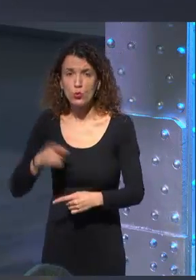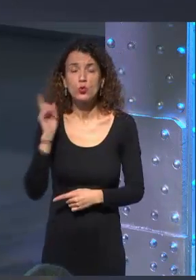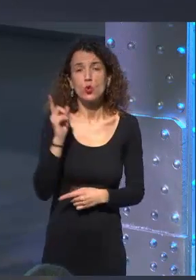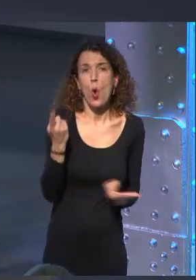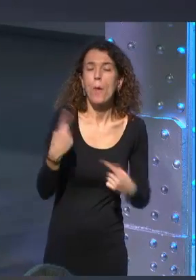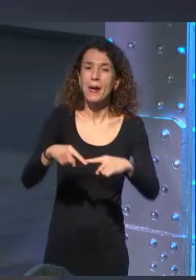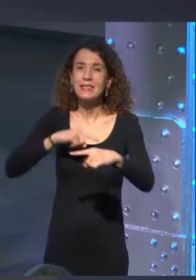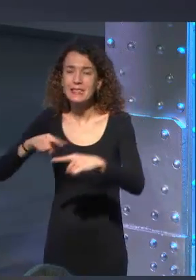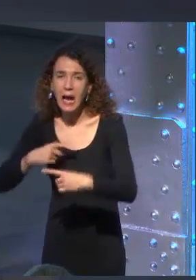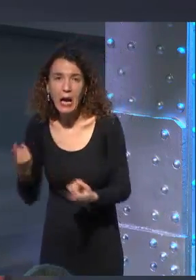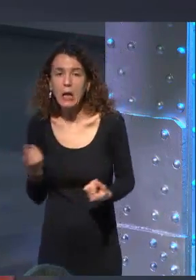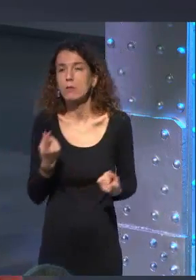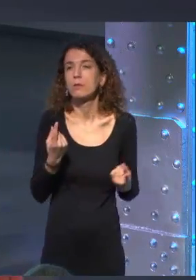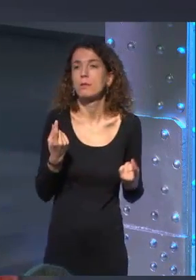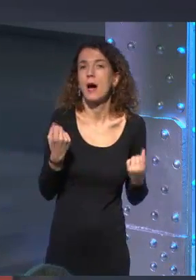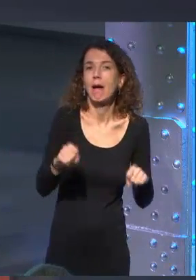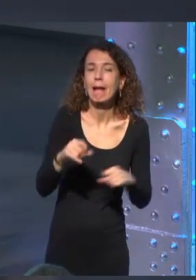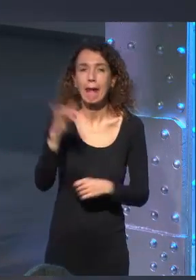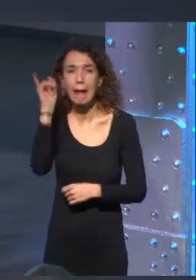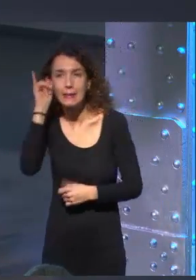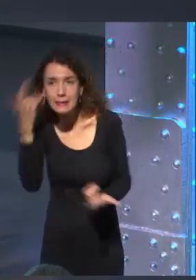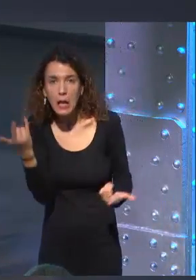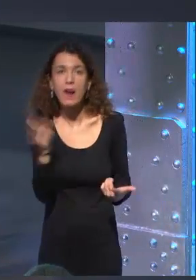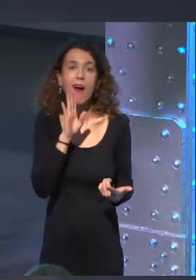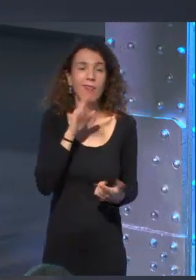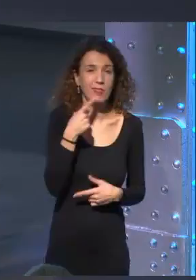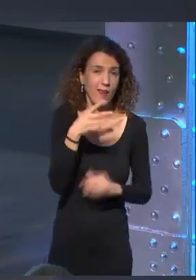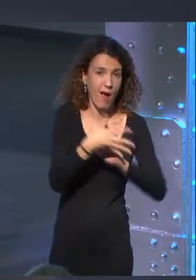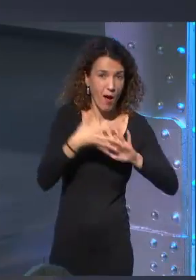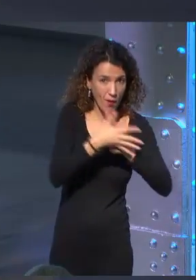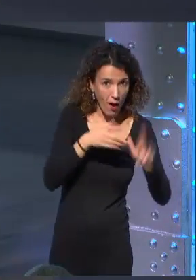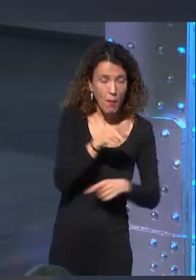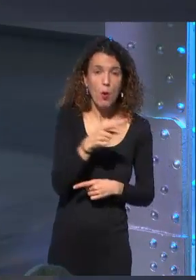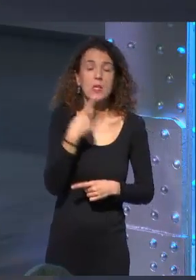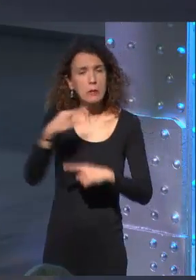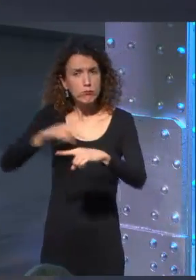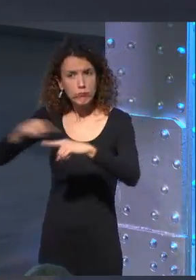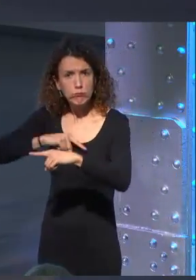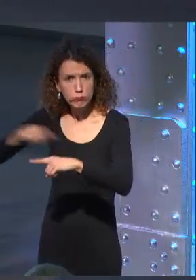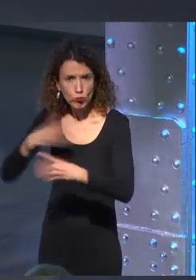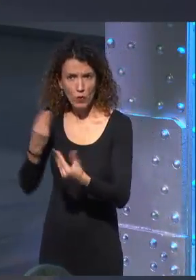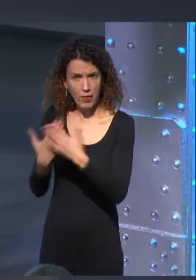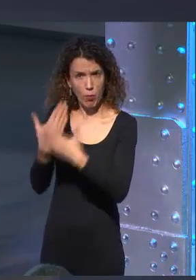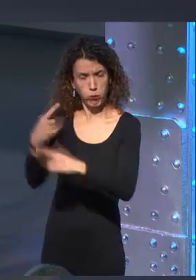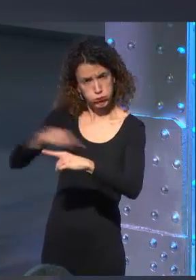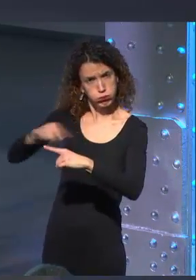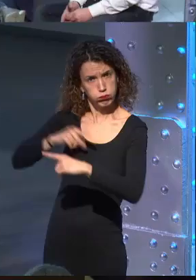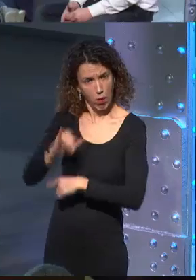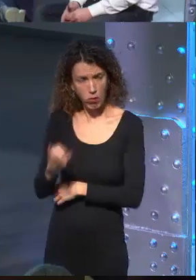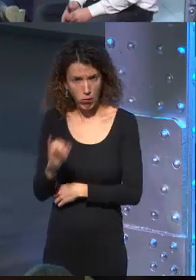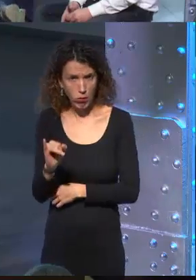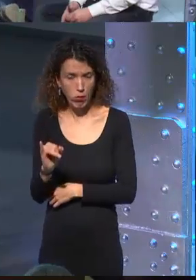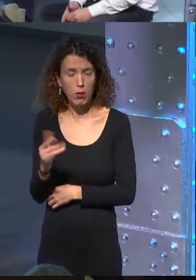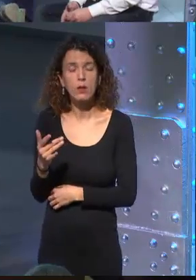I really get anxious. And all the messages, even if they're direct messages from Instagram,